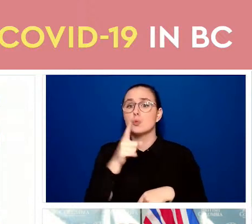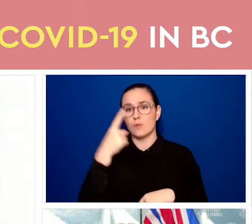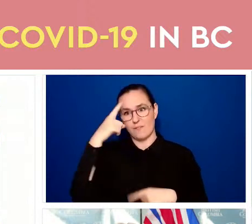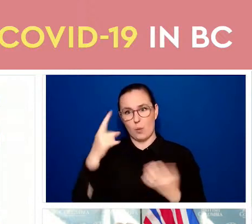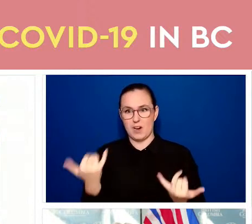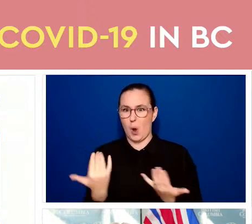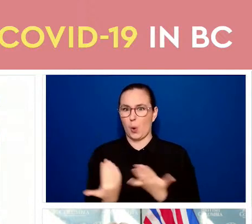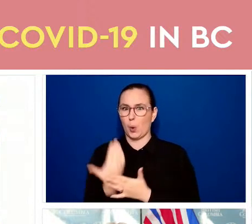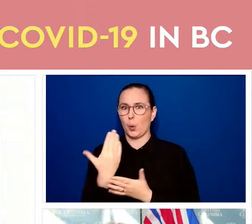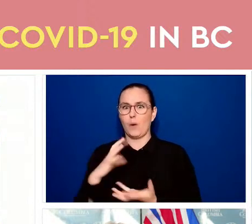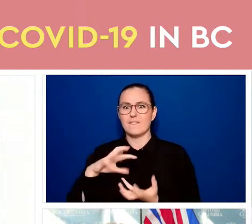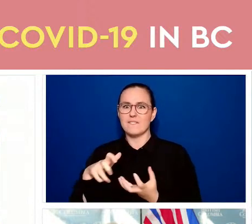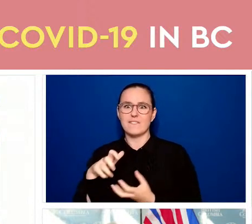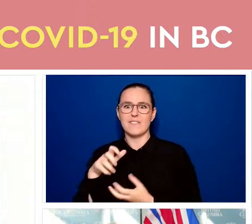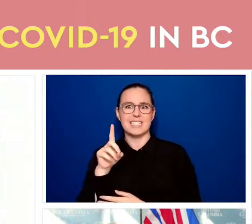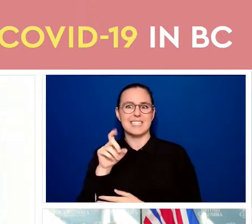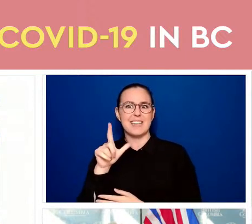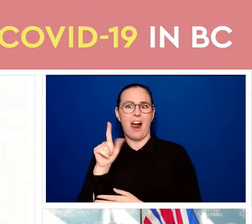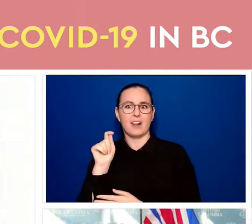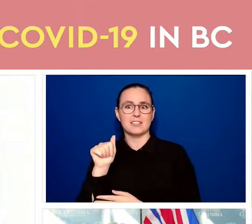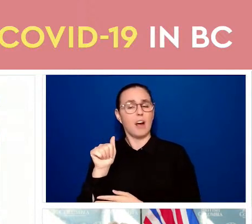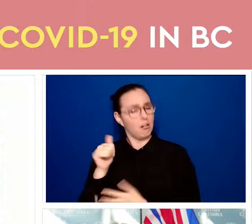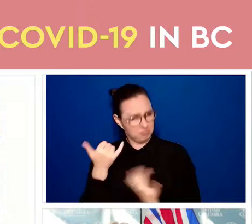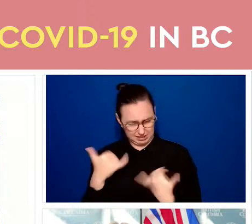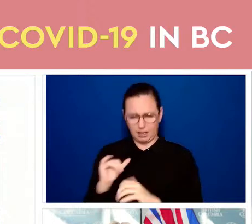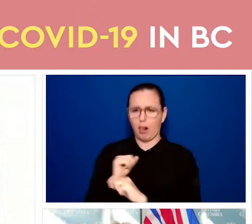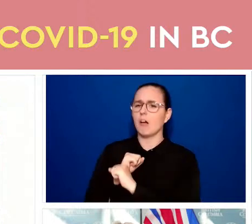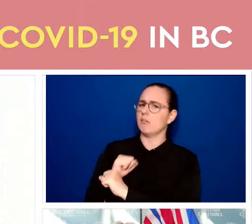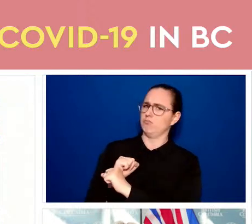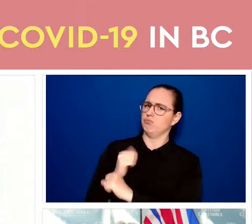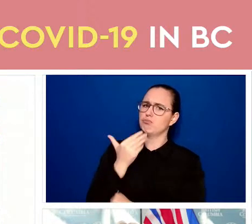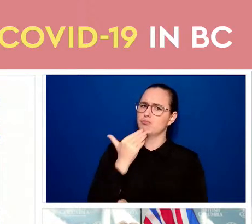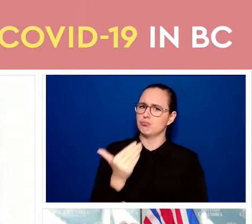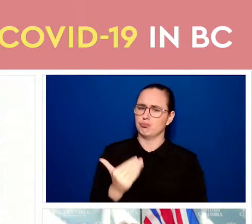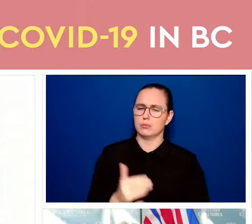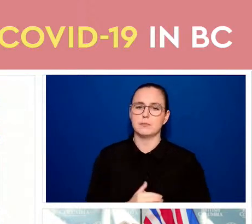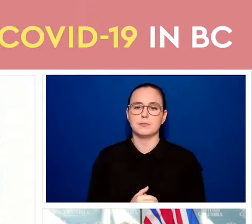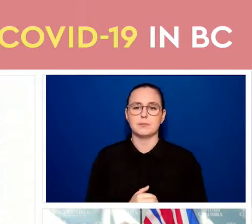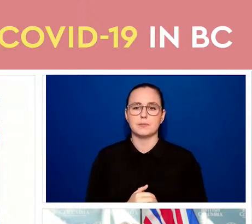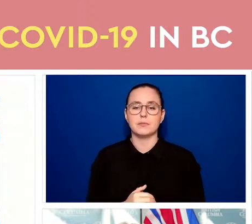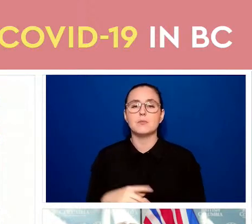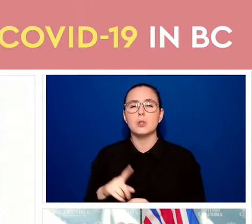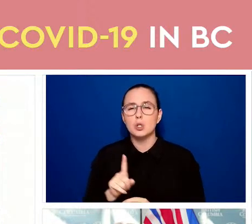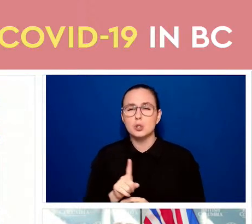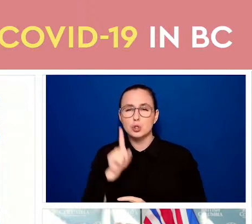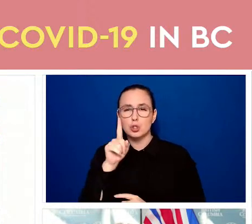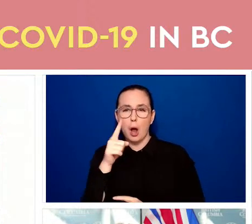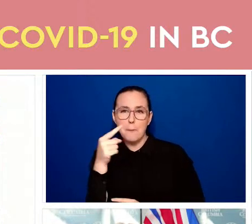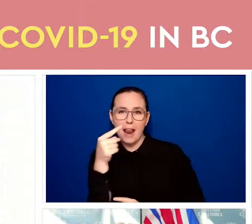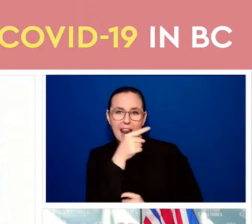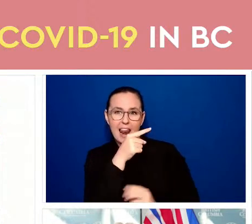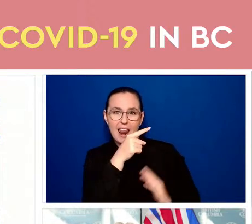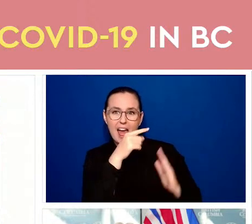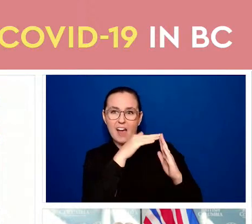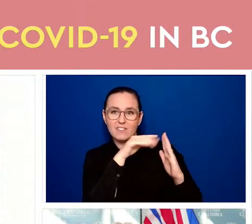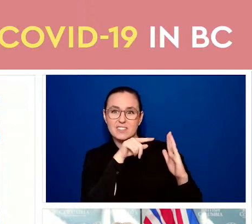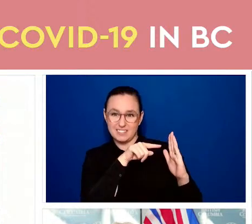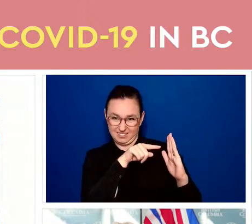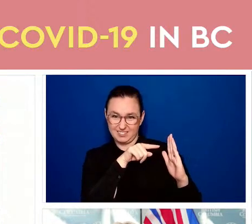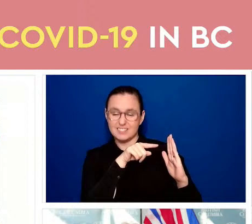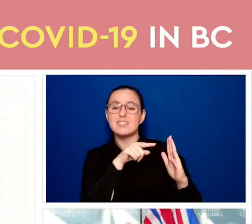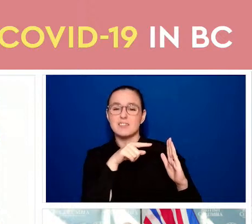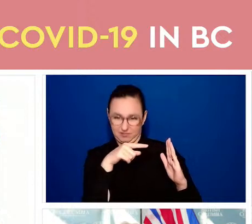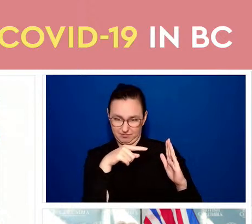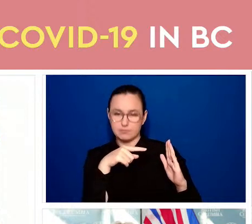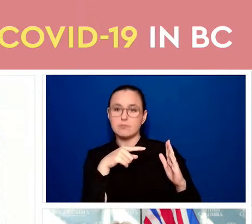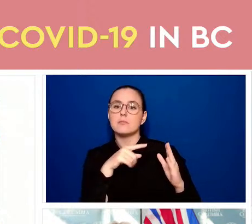here in BC. So we look at the top left hand of this schematic, and you can see the numbers of people we're talking